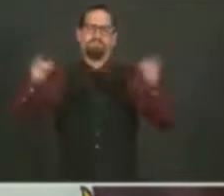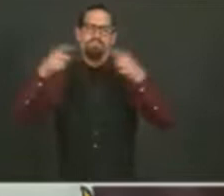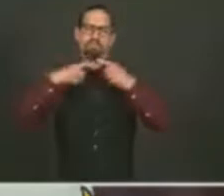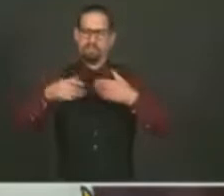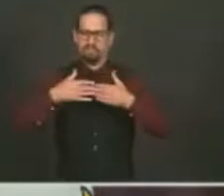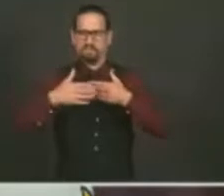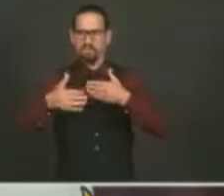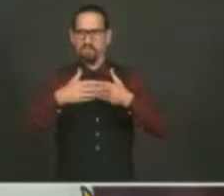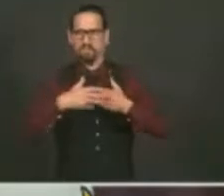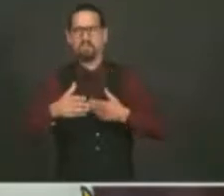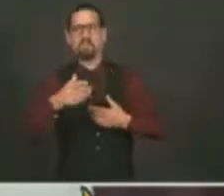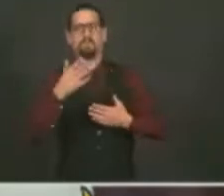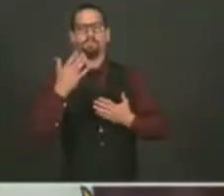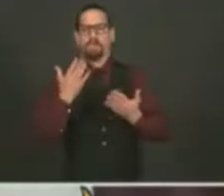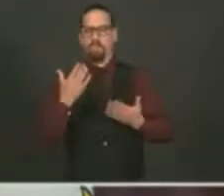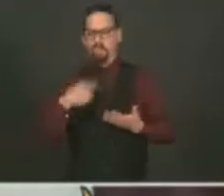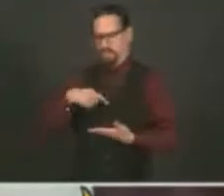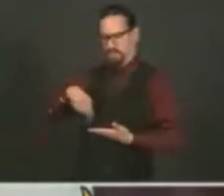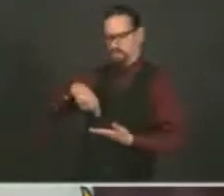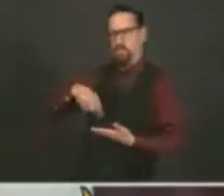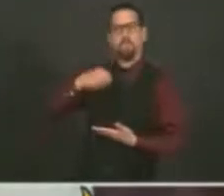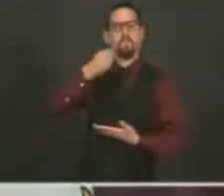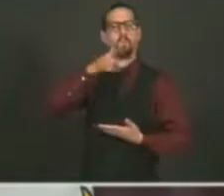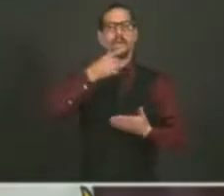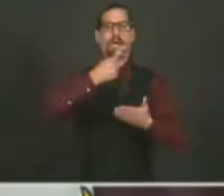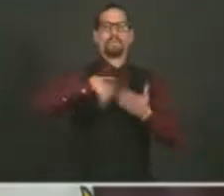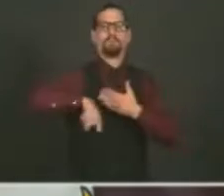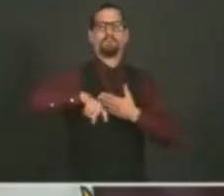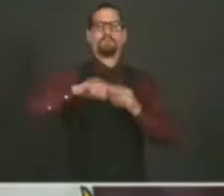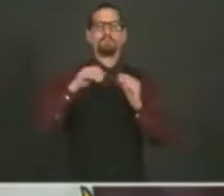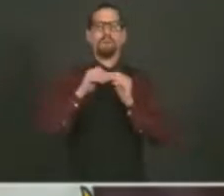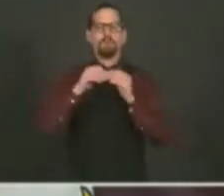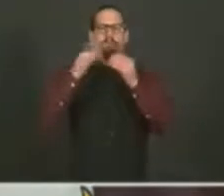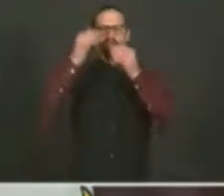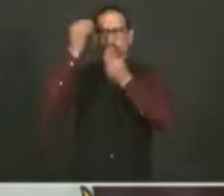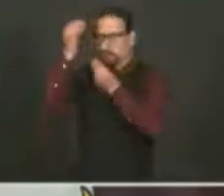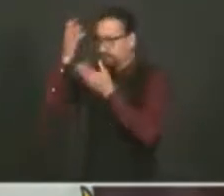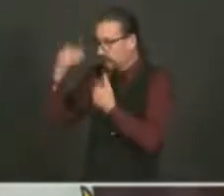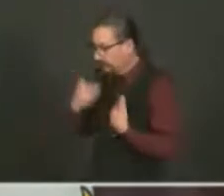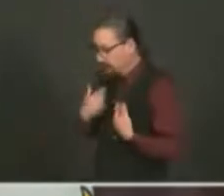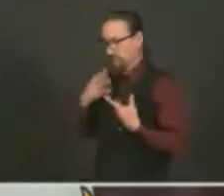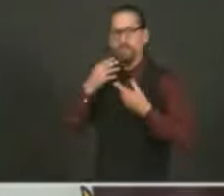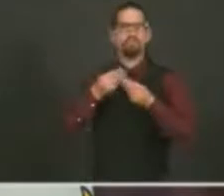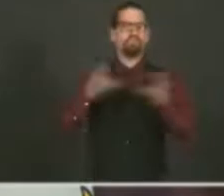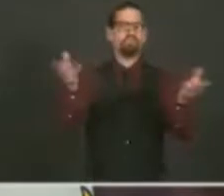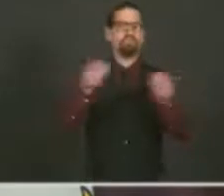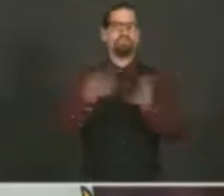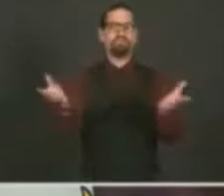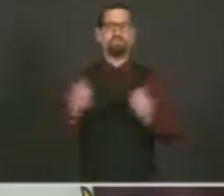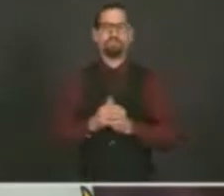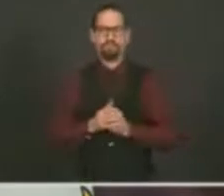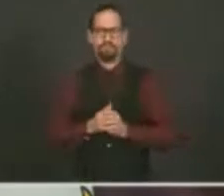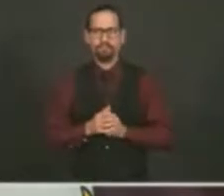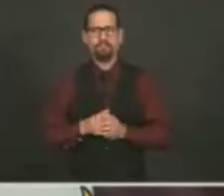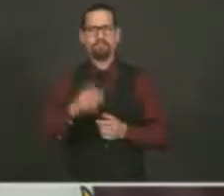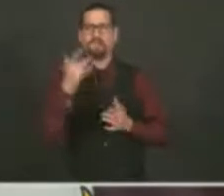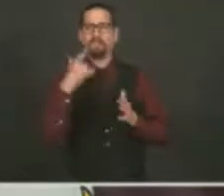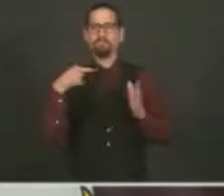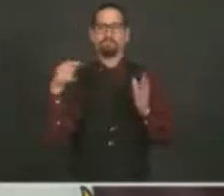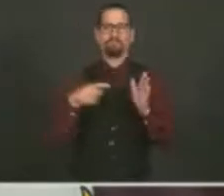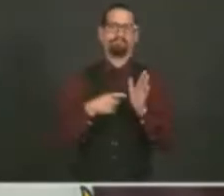or early next week. We need to start doing more mandatory testing of